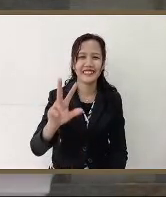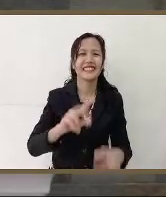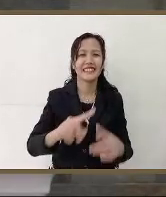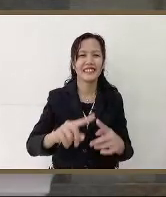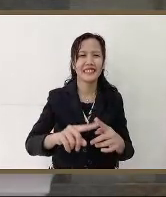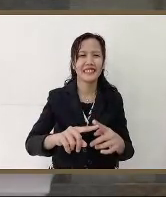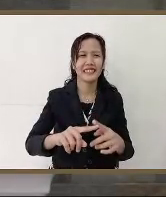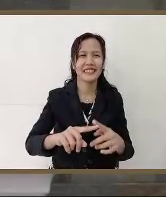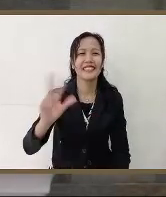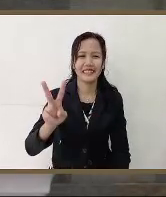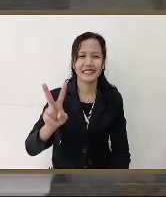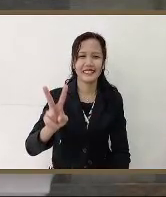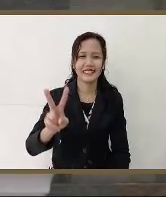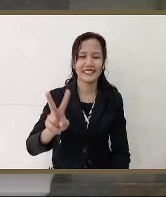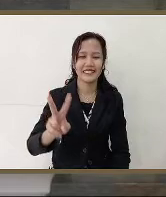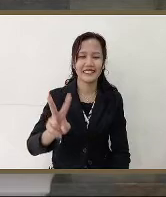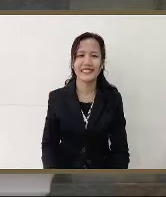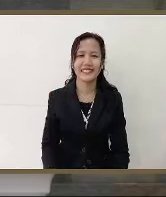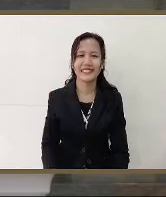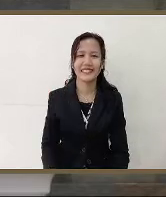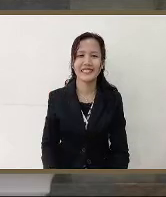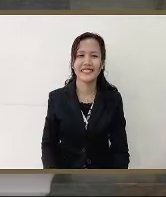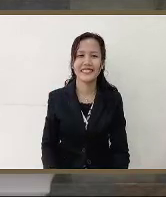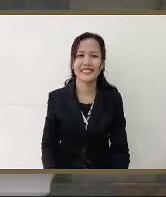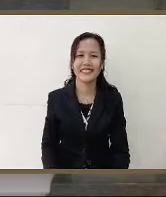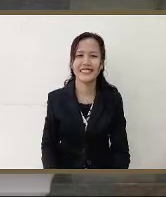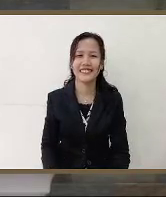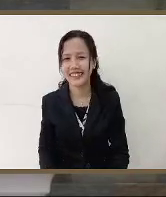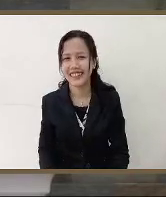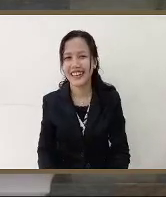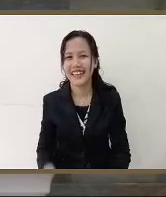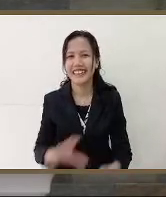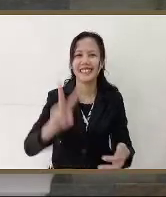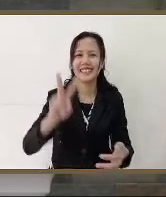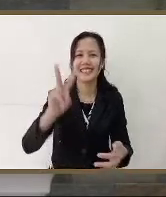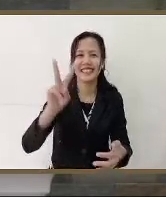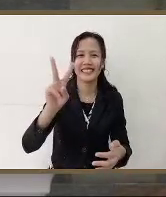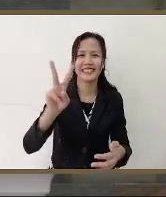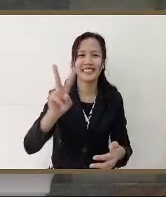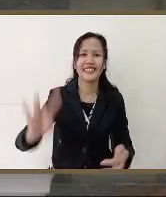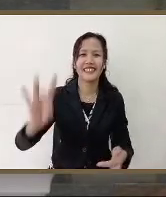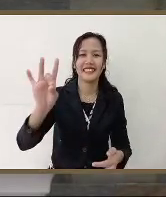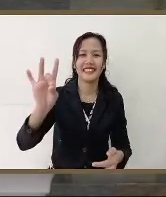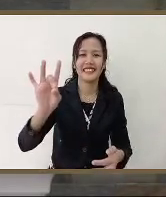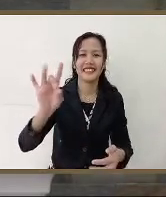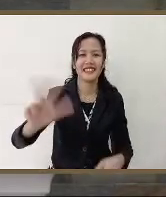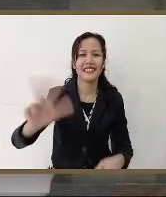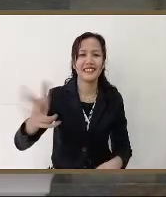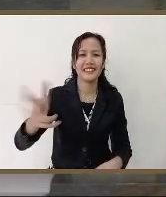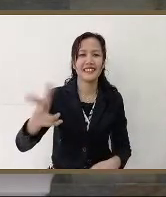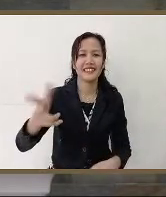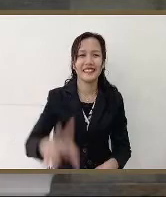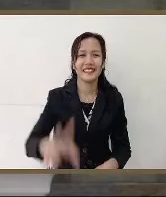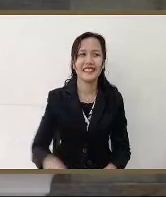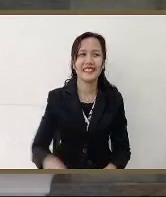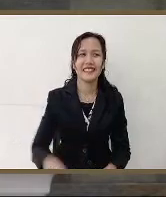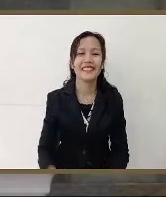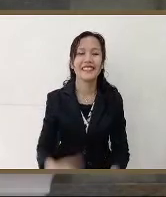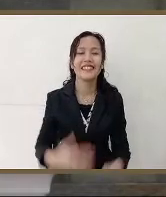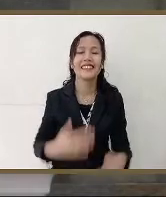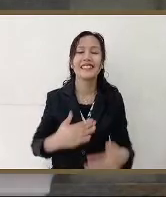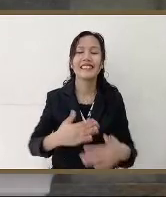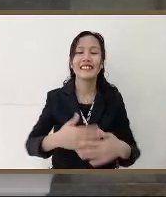Mula chapter 2, verse 8 to 32. And the next thing, after that battle, is the facts